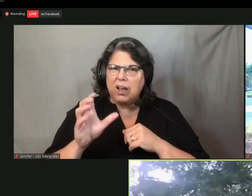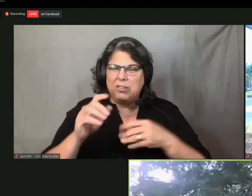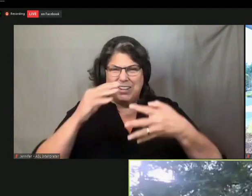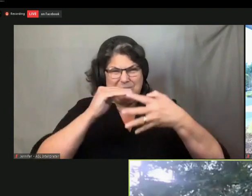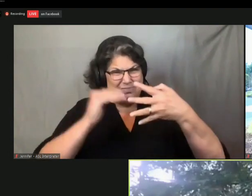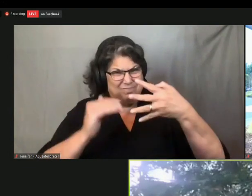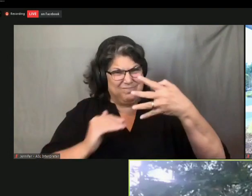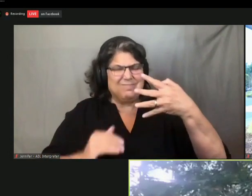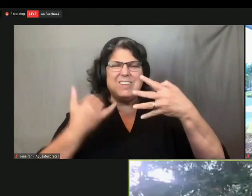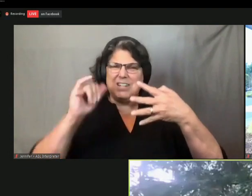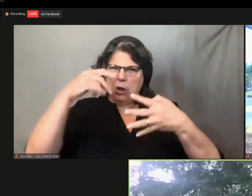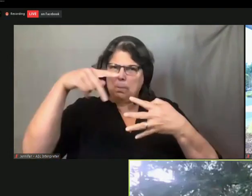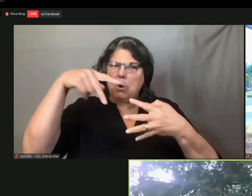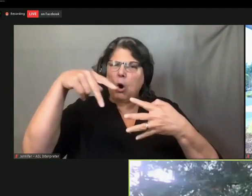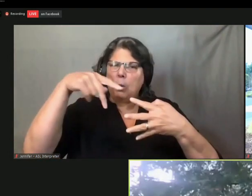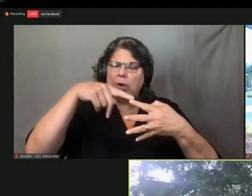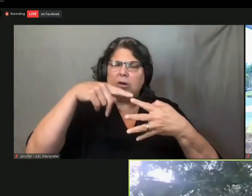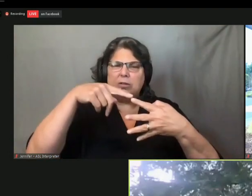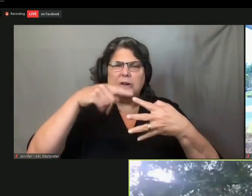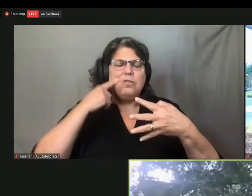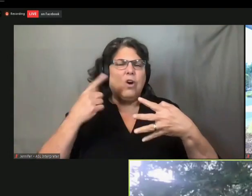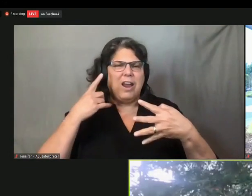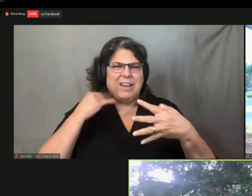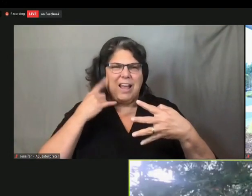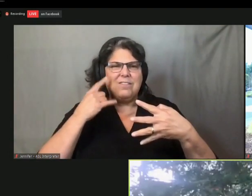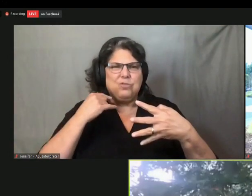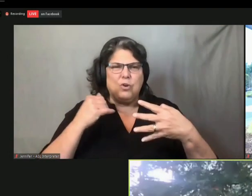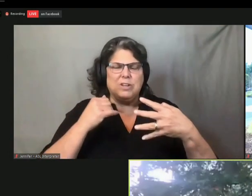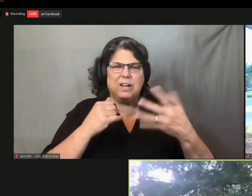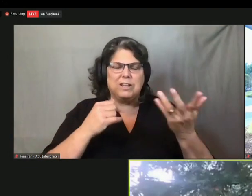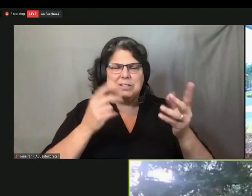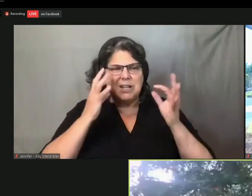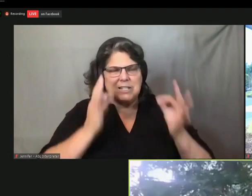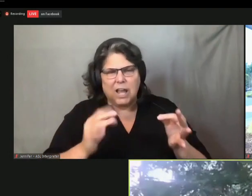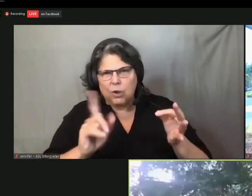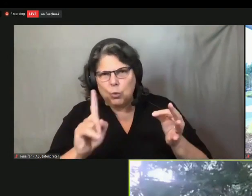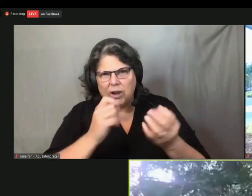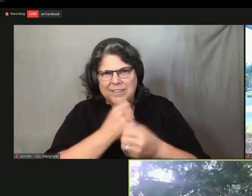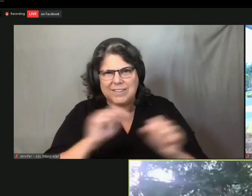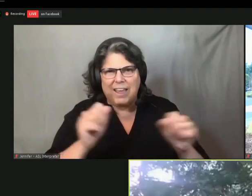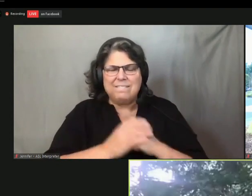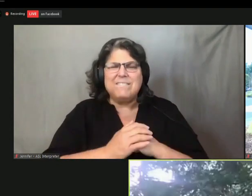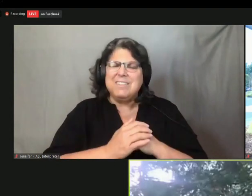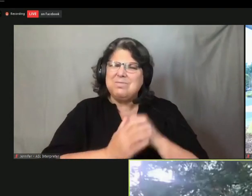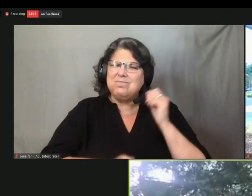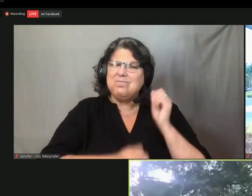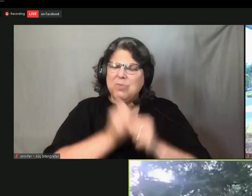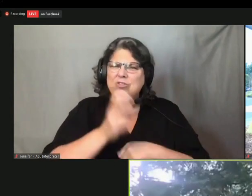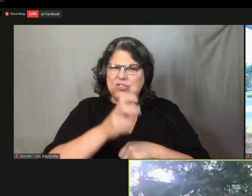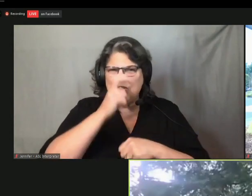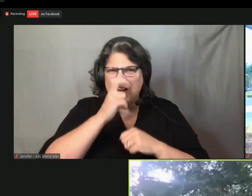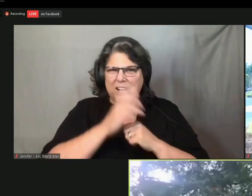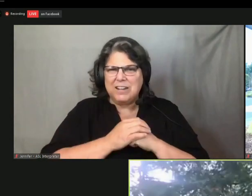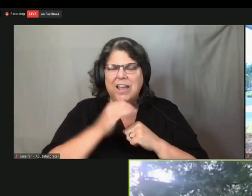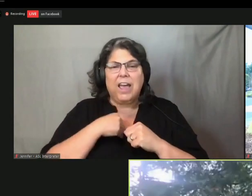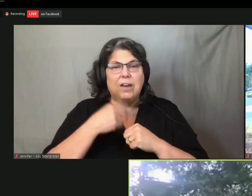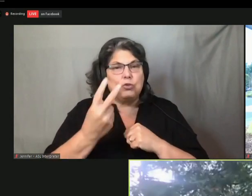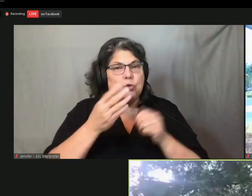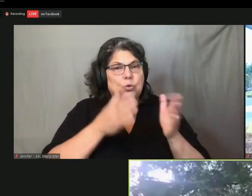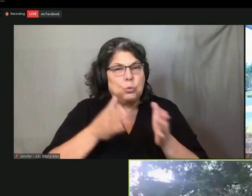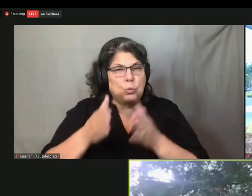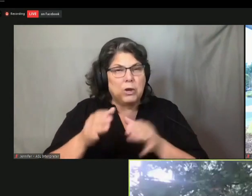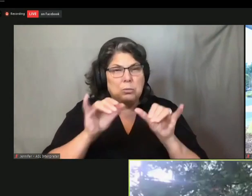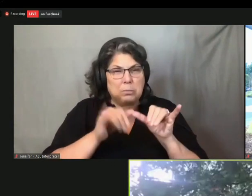safer economy. This is the most restrictive level, and it's based on two metrics. One is the